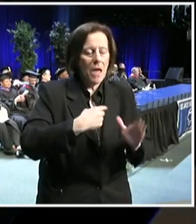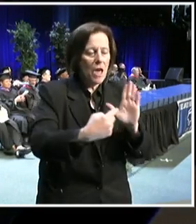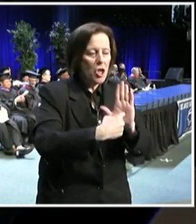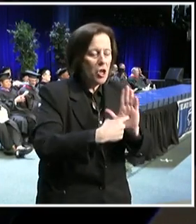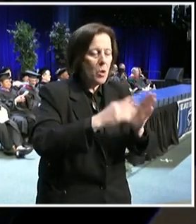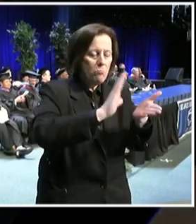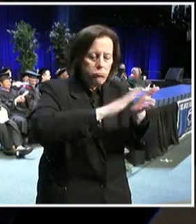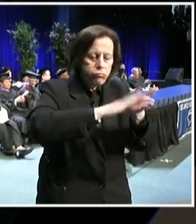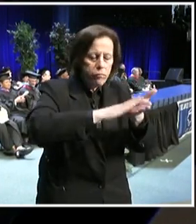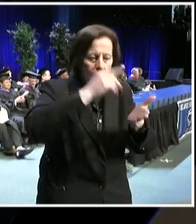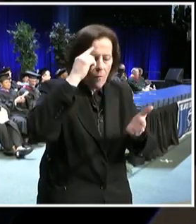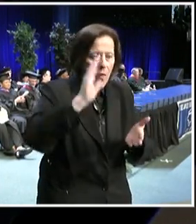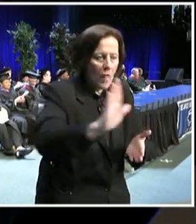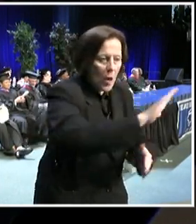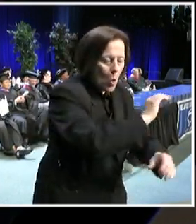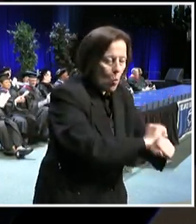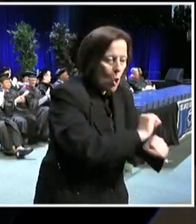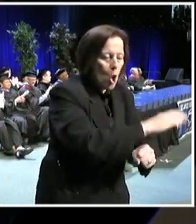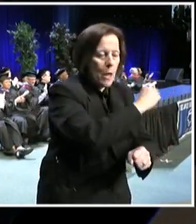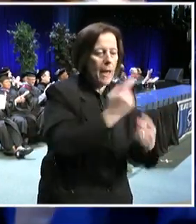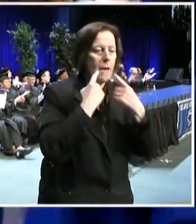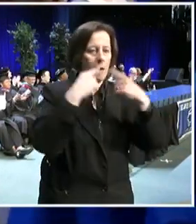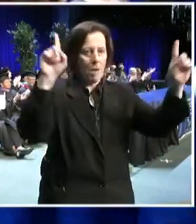their dedication and accomplishments.